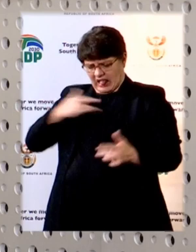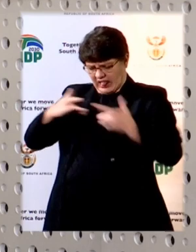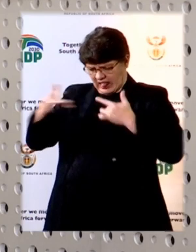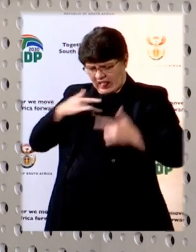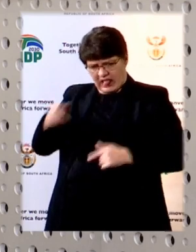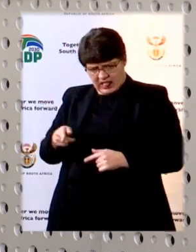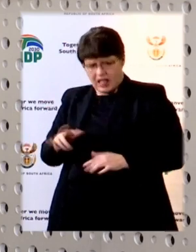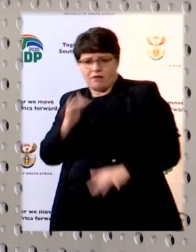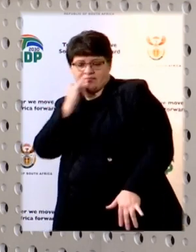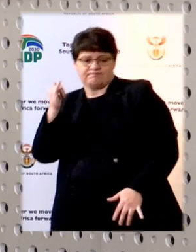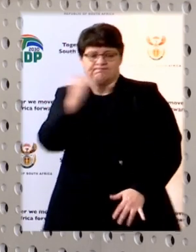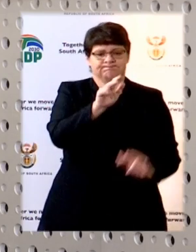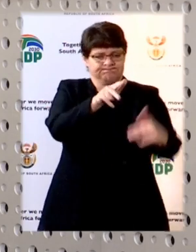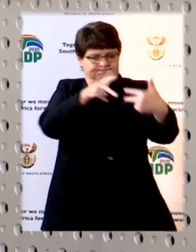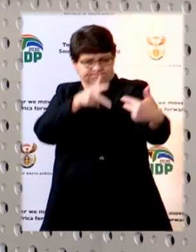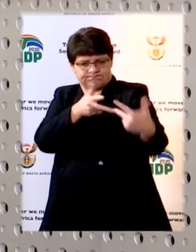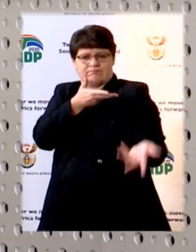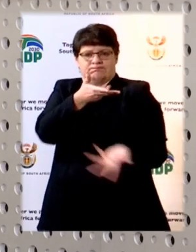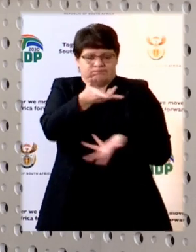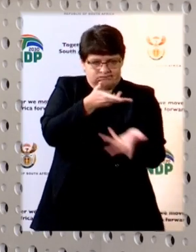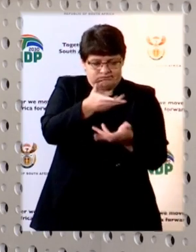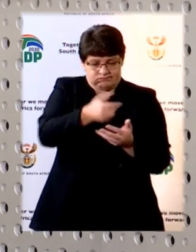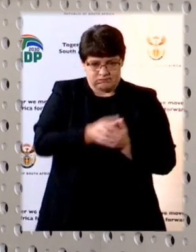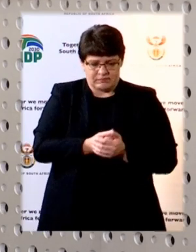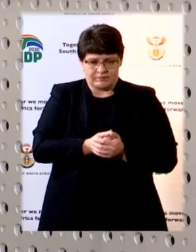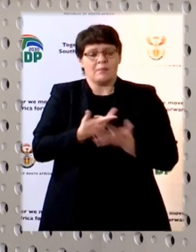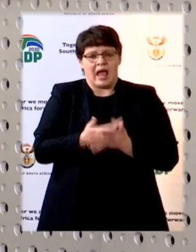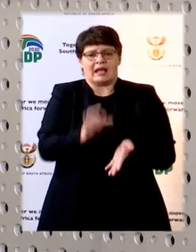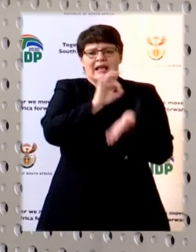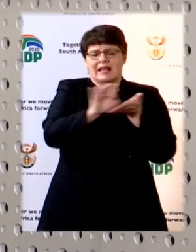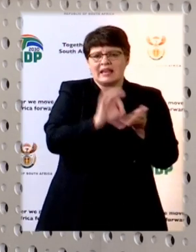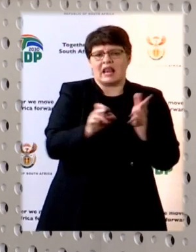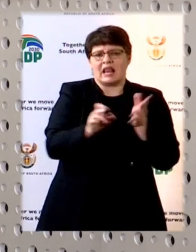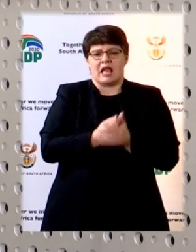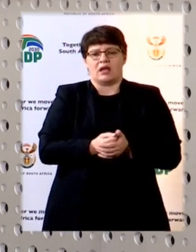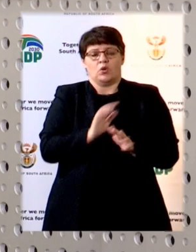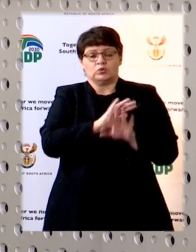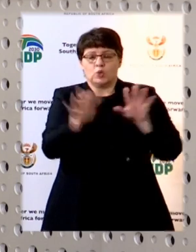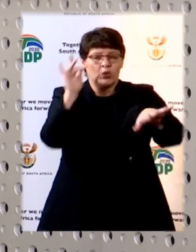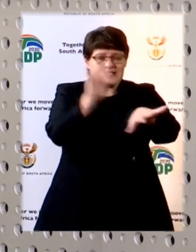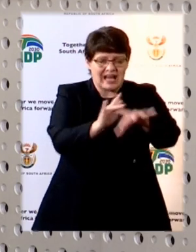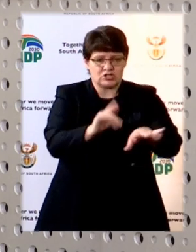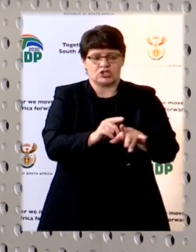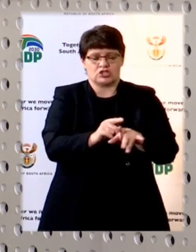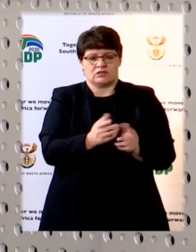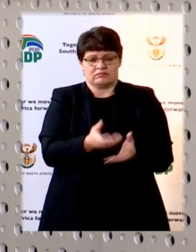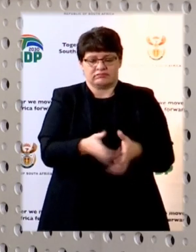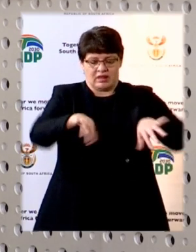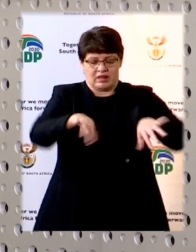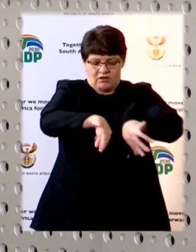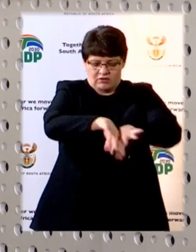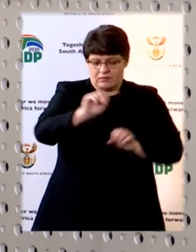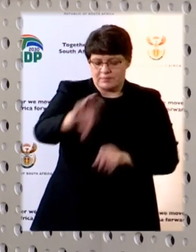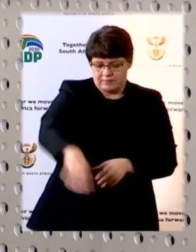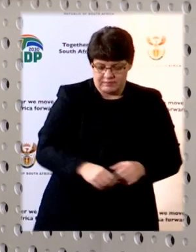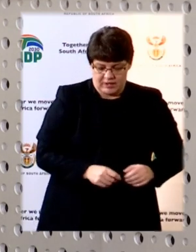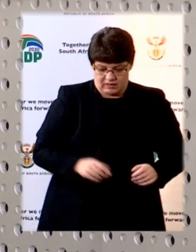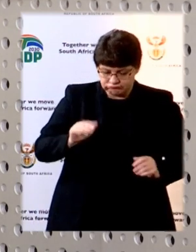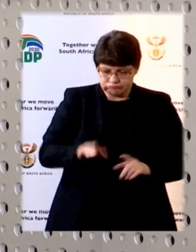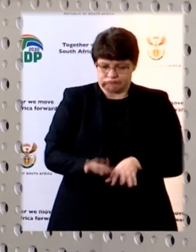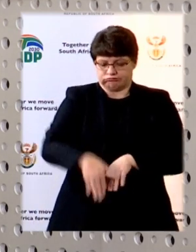internet-based communication. Provide personal hygiene resources such as a no-touch refuse bins, hand